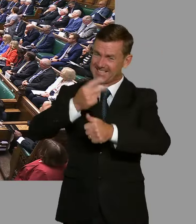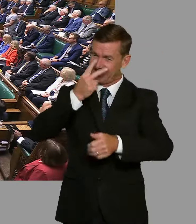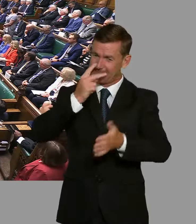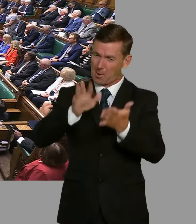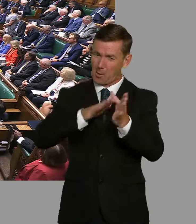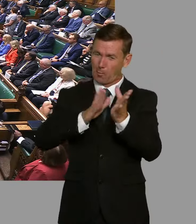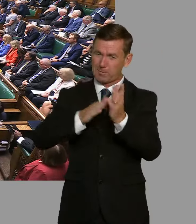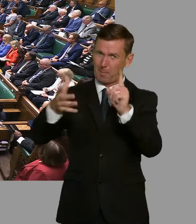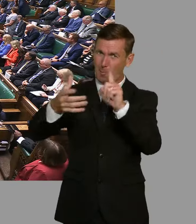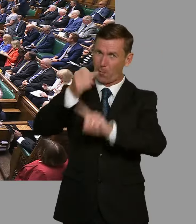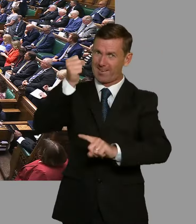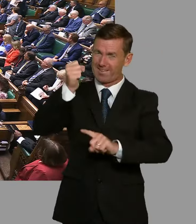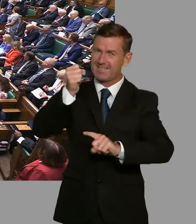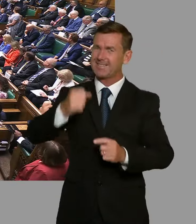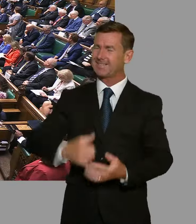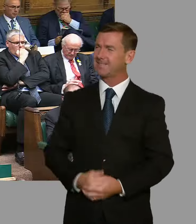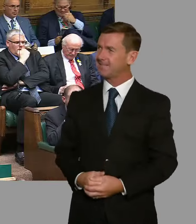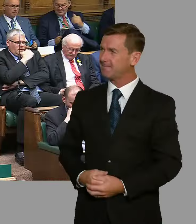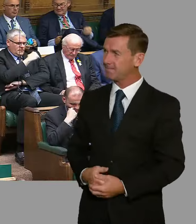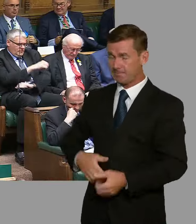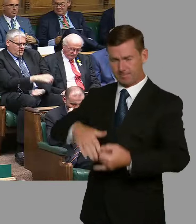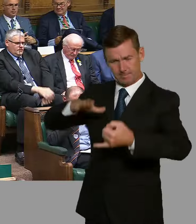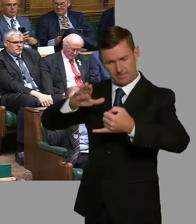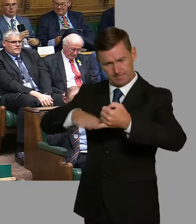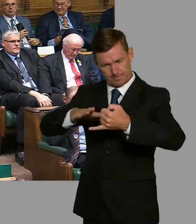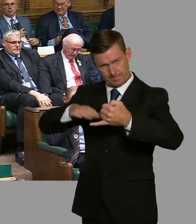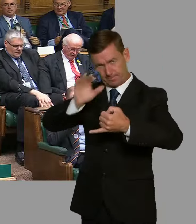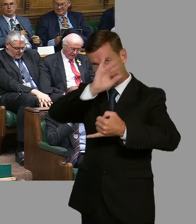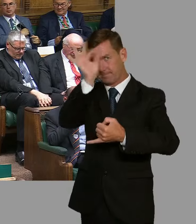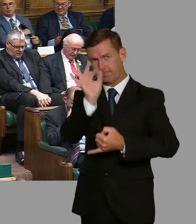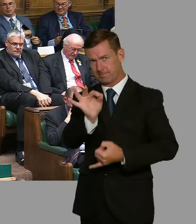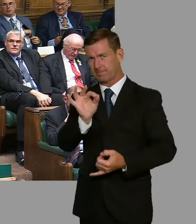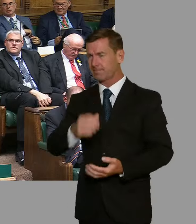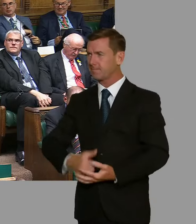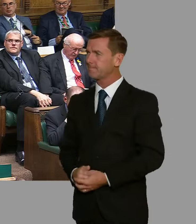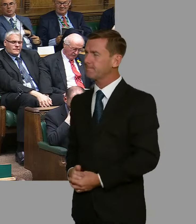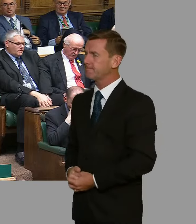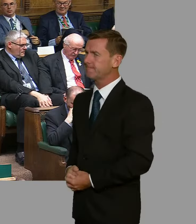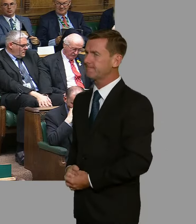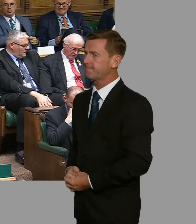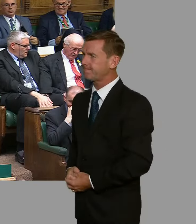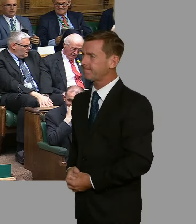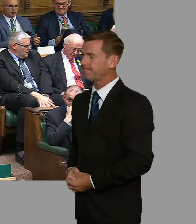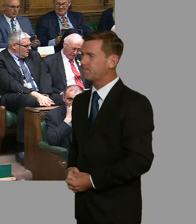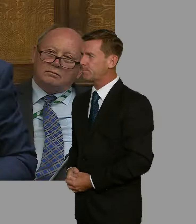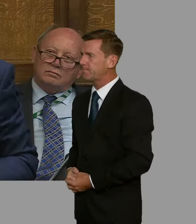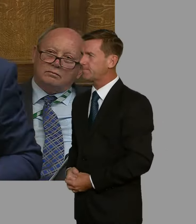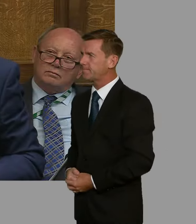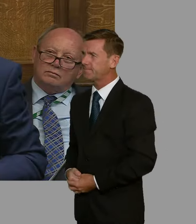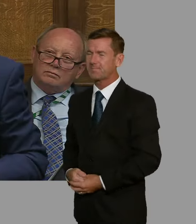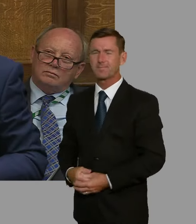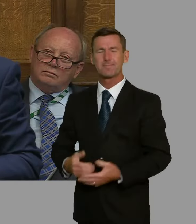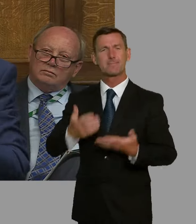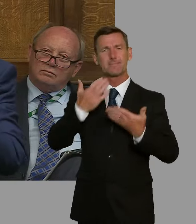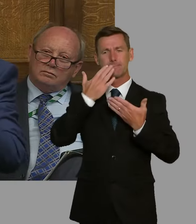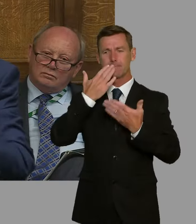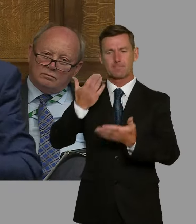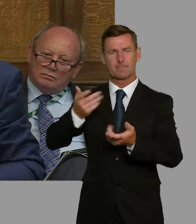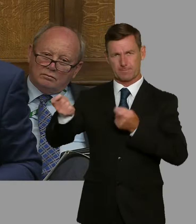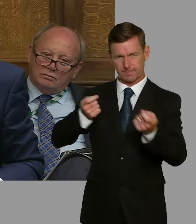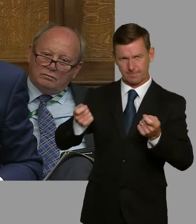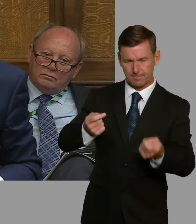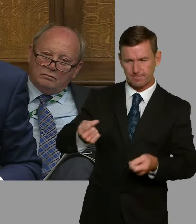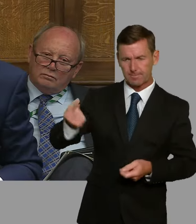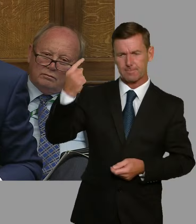Sir David Davis. Thank you, Mr Speaker. In 1999, the Prime Minister produced a book on miscarriage of